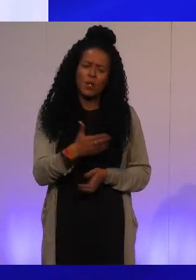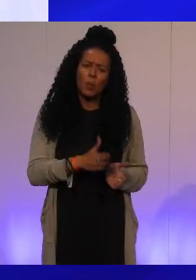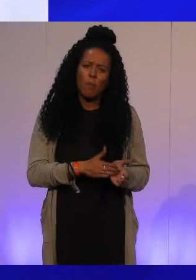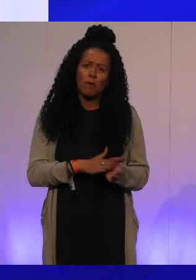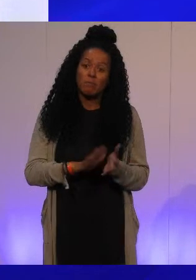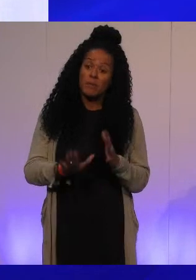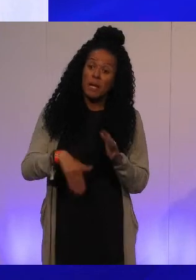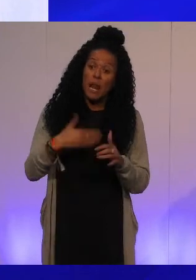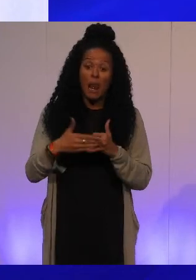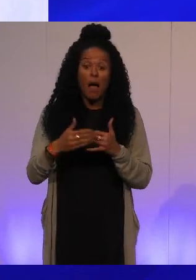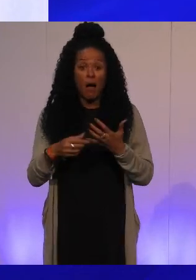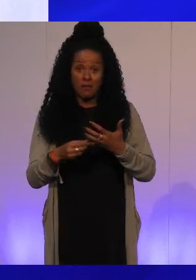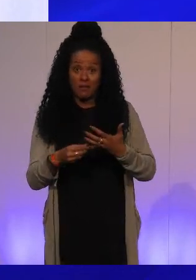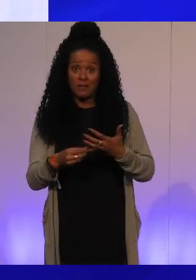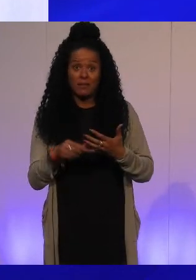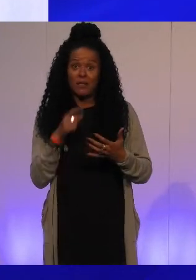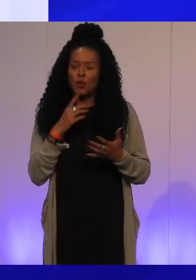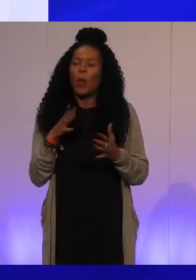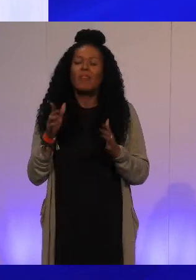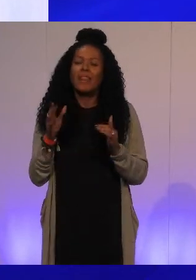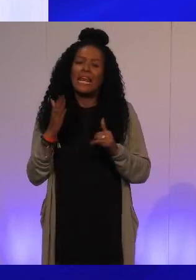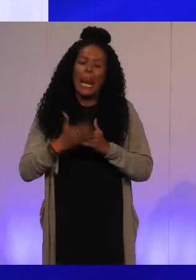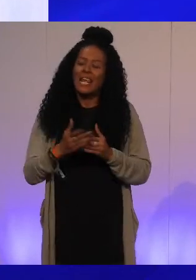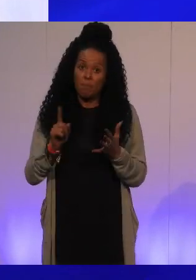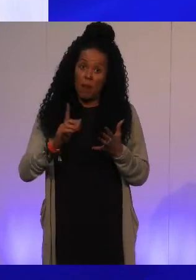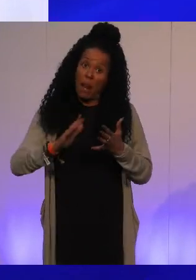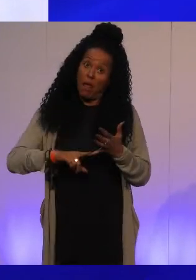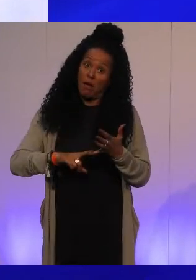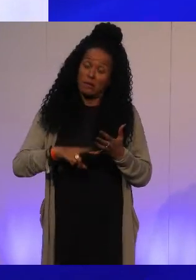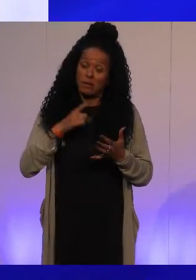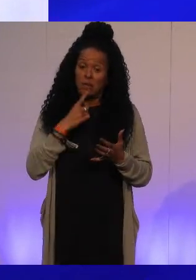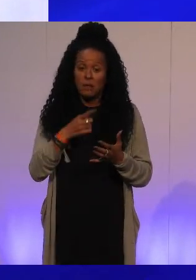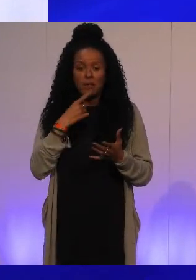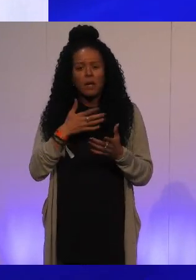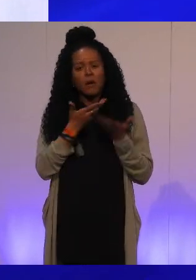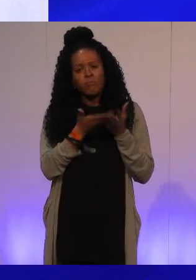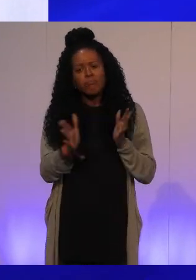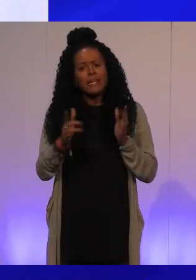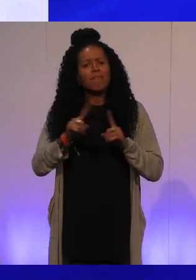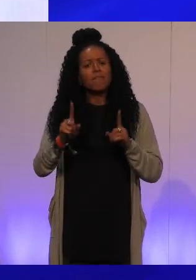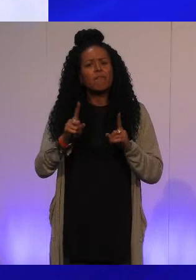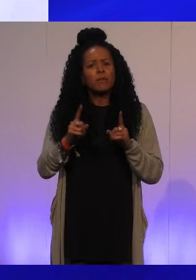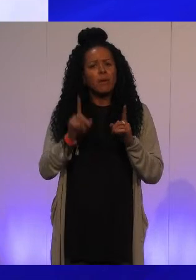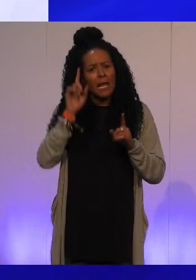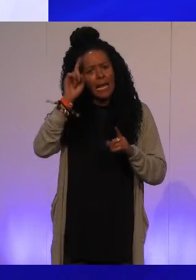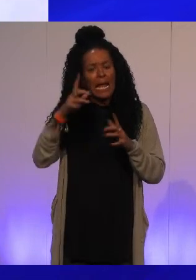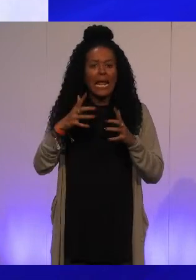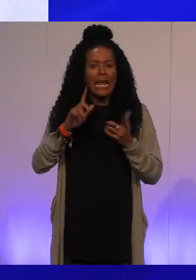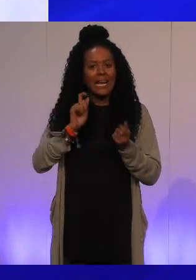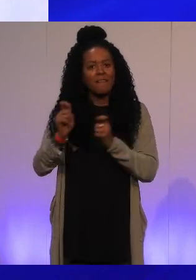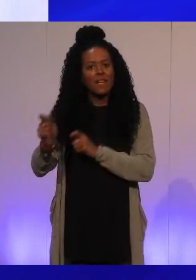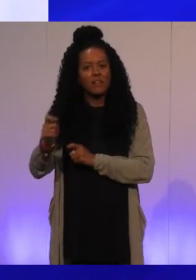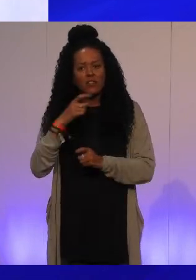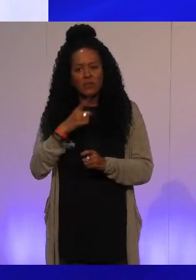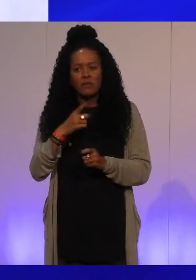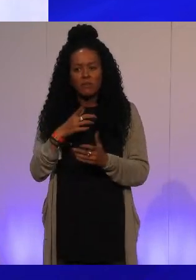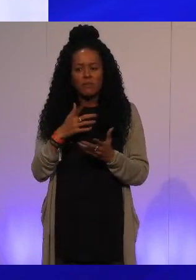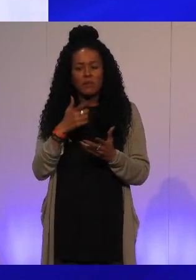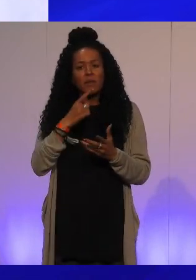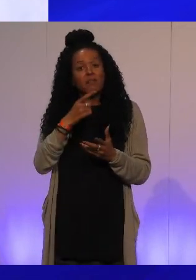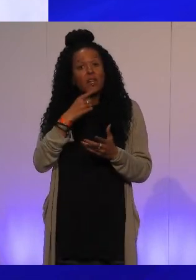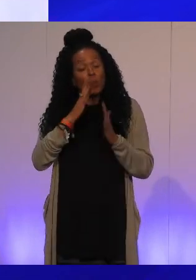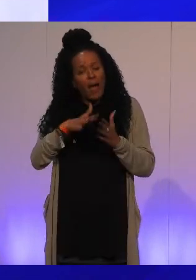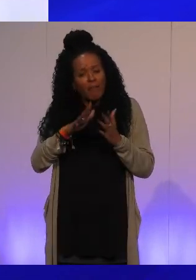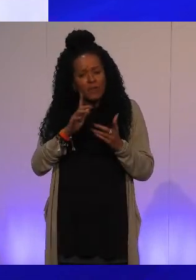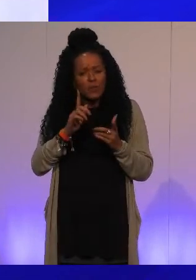And last, but by no means least, we've seen a range of innovations in the Trust. As my mother always said, necessity is the mother of